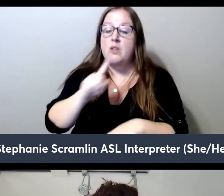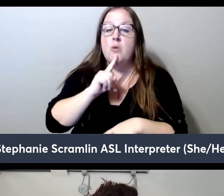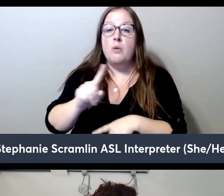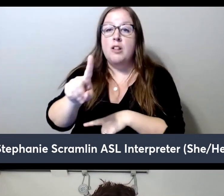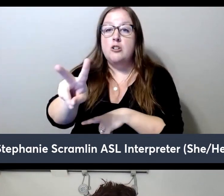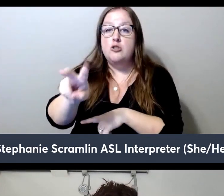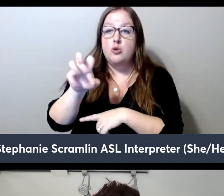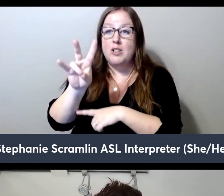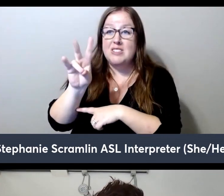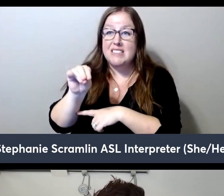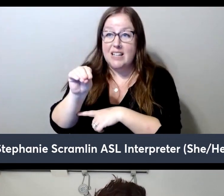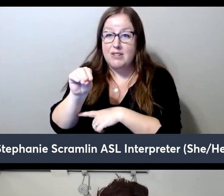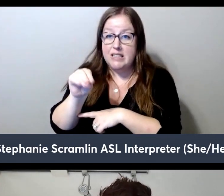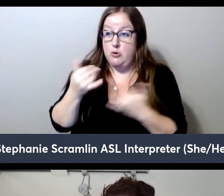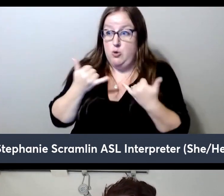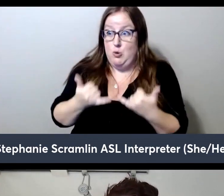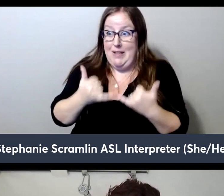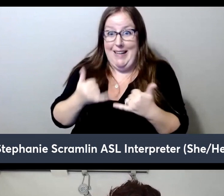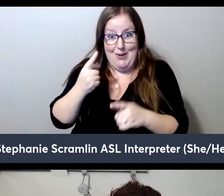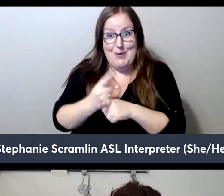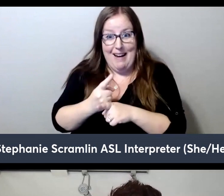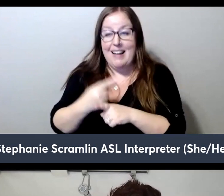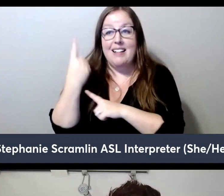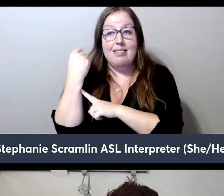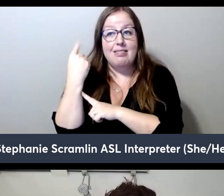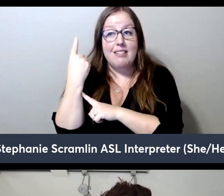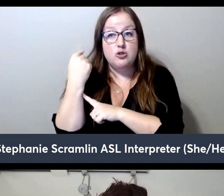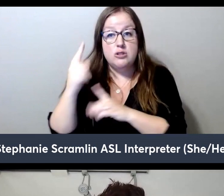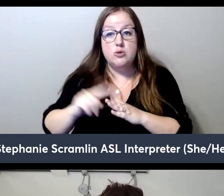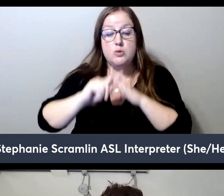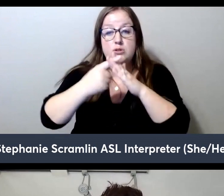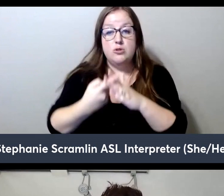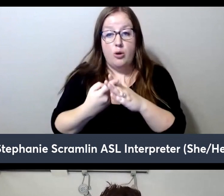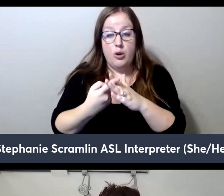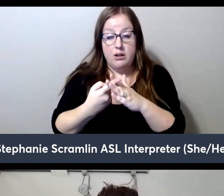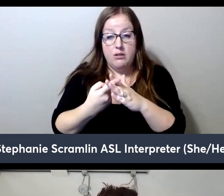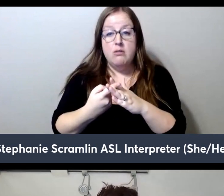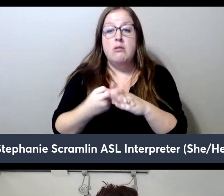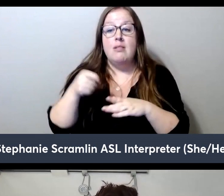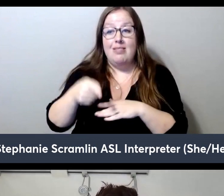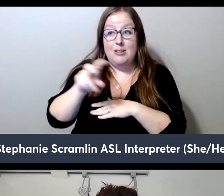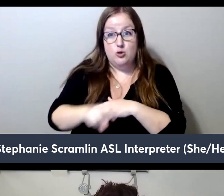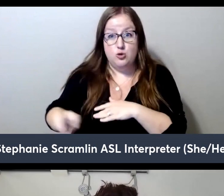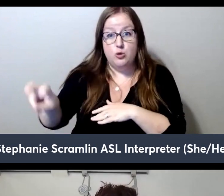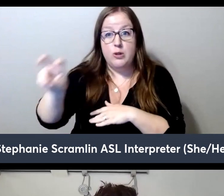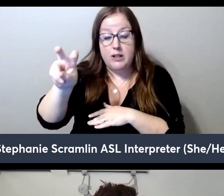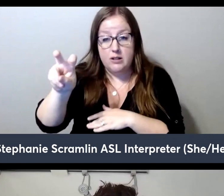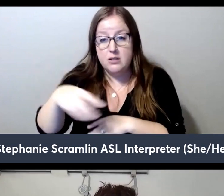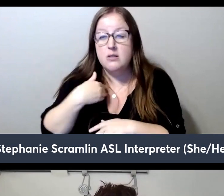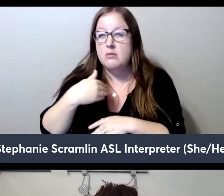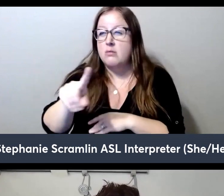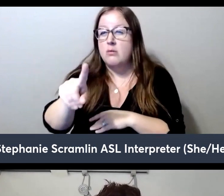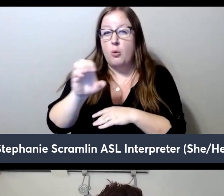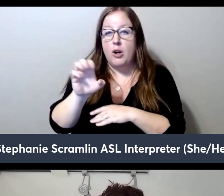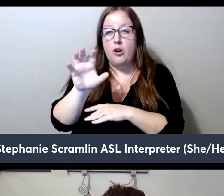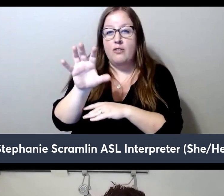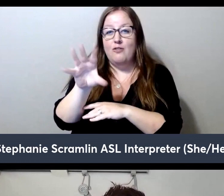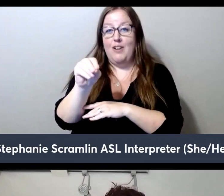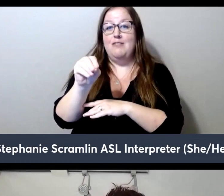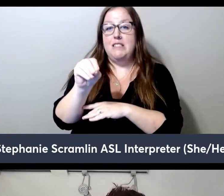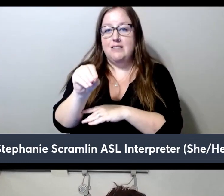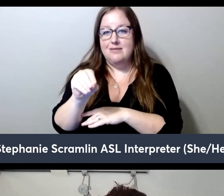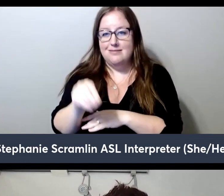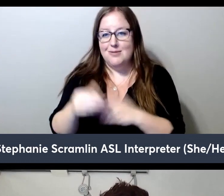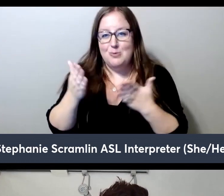270 is as of today, right? So last year when we started off on this journey, we had about 115 best practice